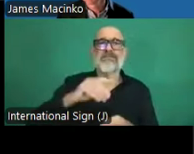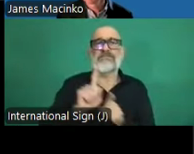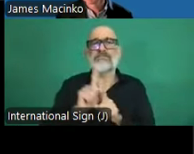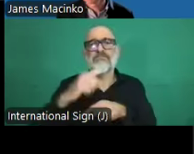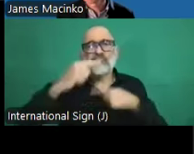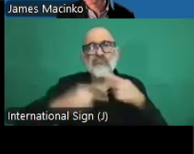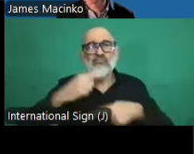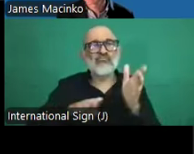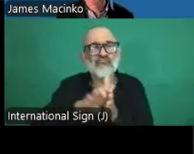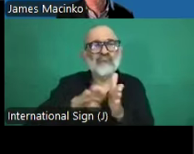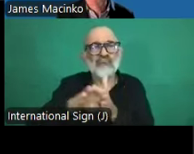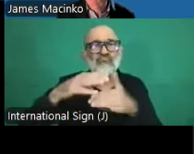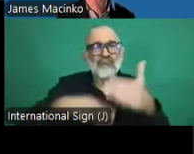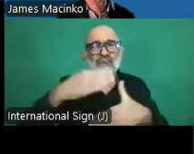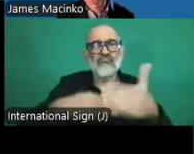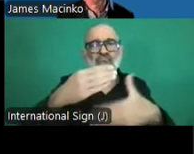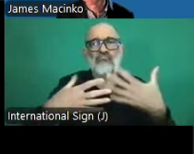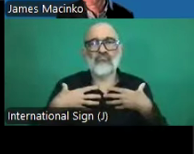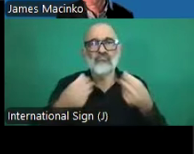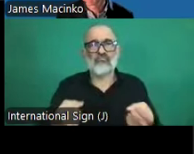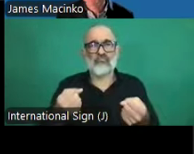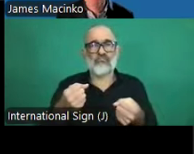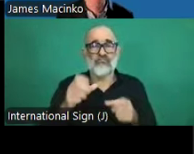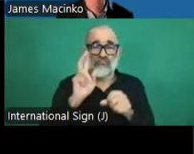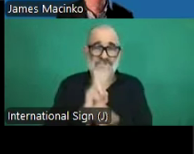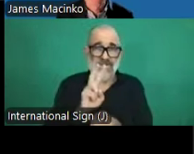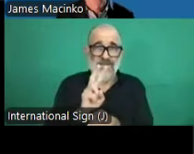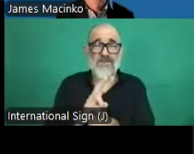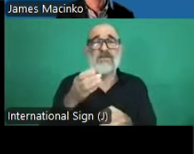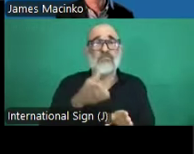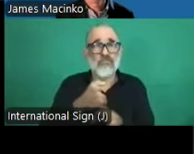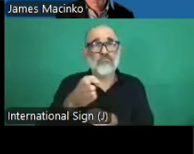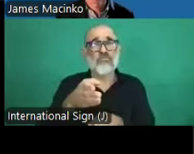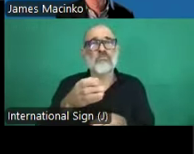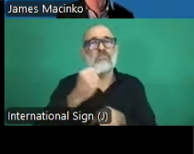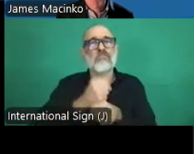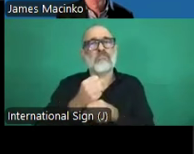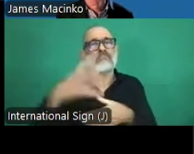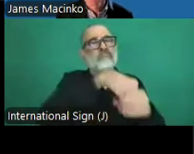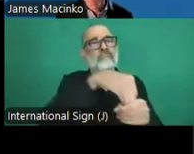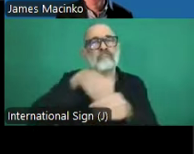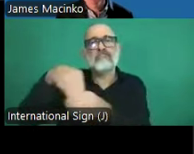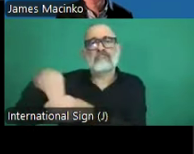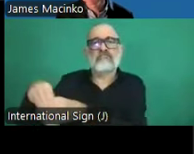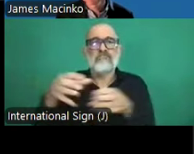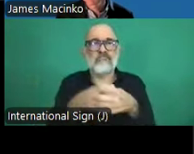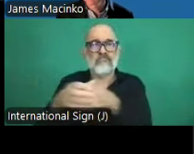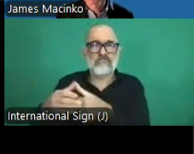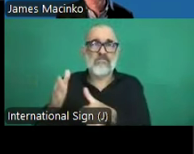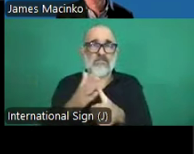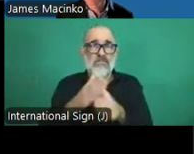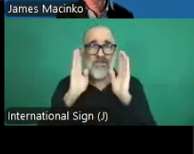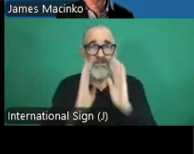provided in other places, whether that's hospitals or specialists. It builds trusts and really needs